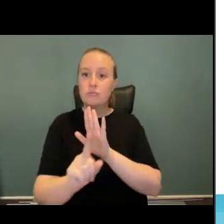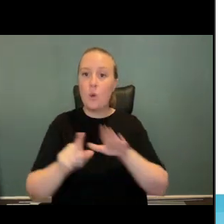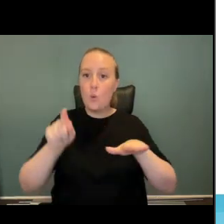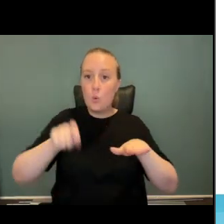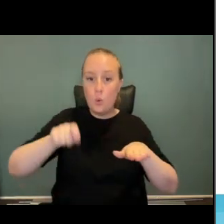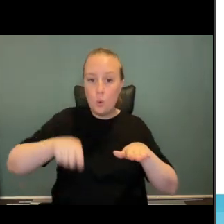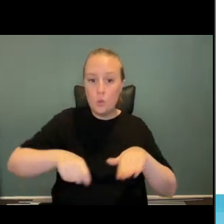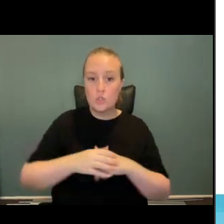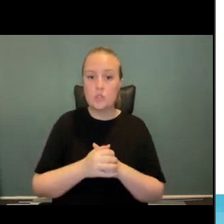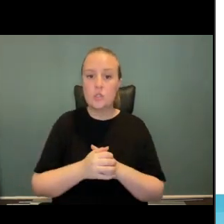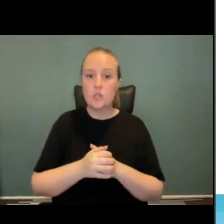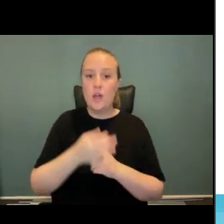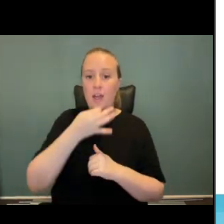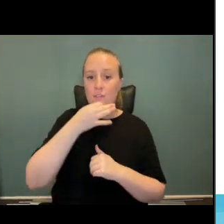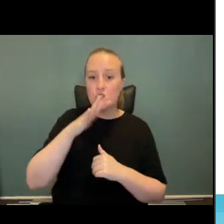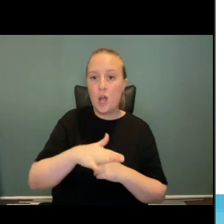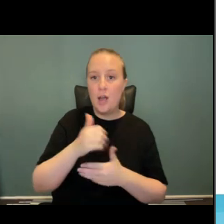matters are listed at once. We